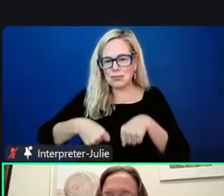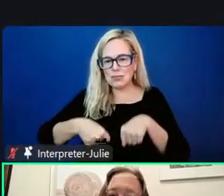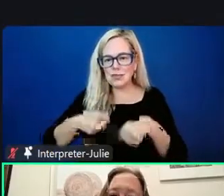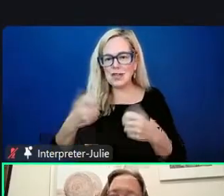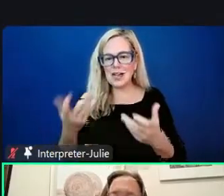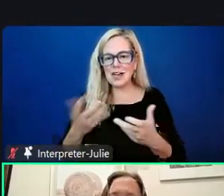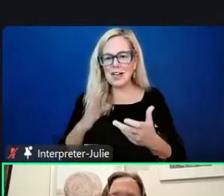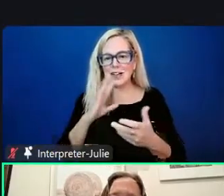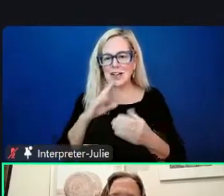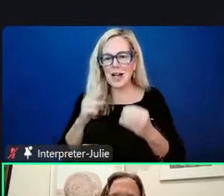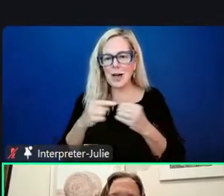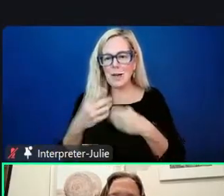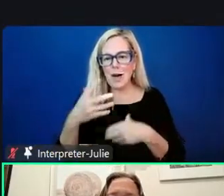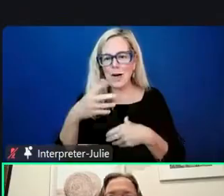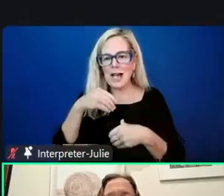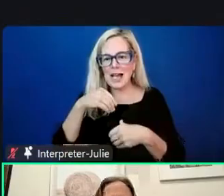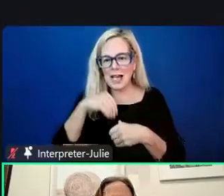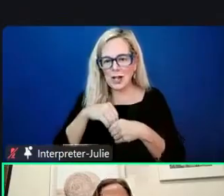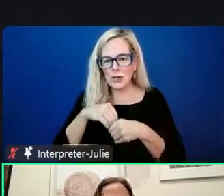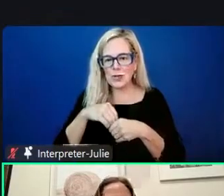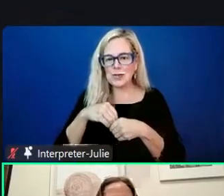inclusive interprofessional education.